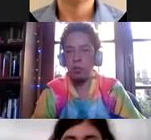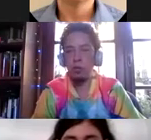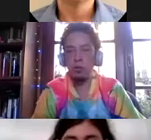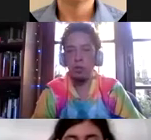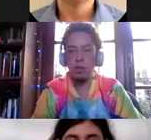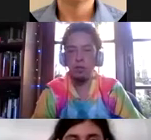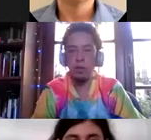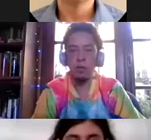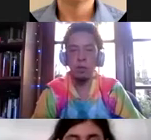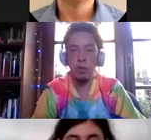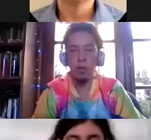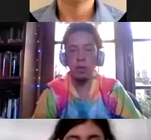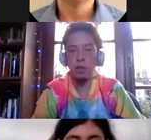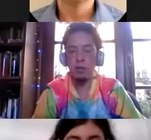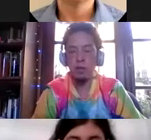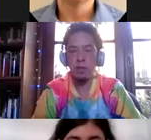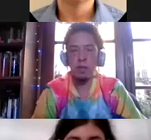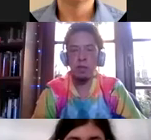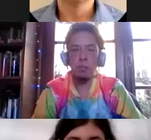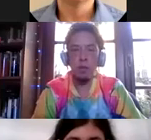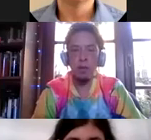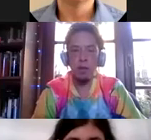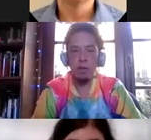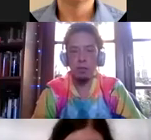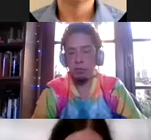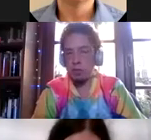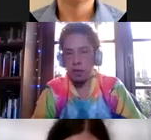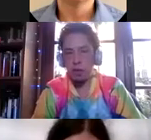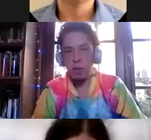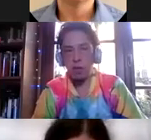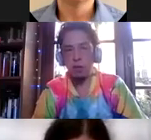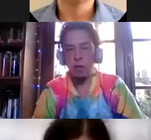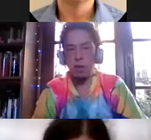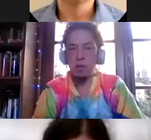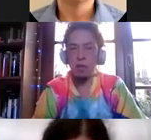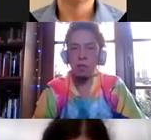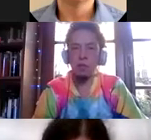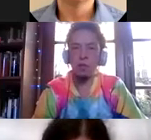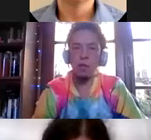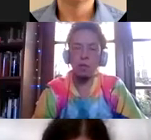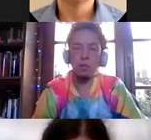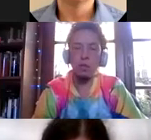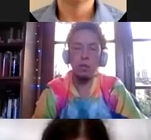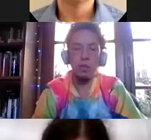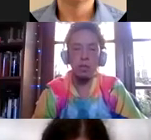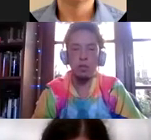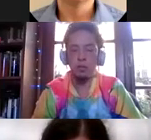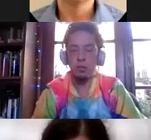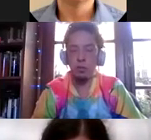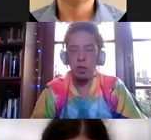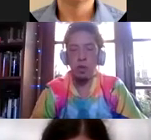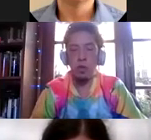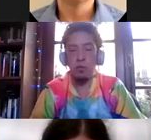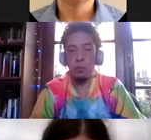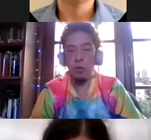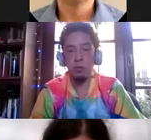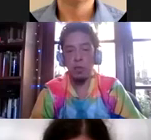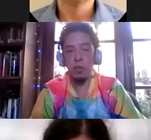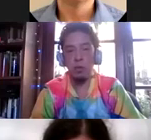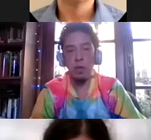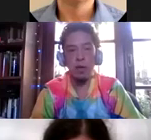Health and in other public spaces in Buenos Aires to call for